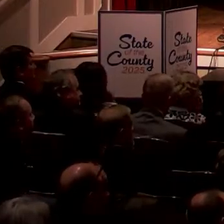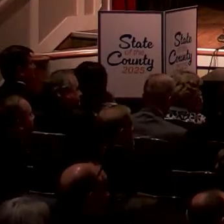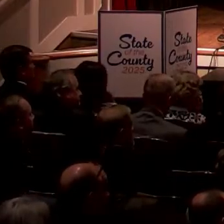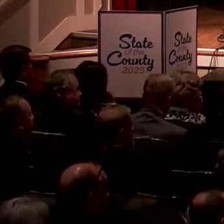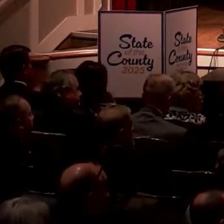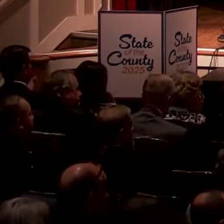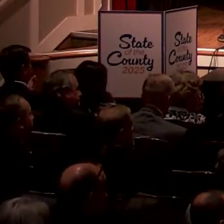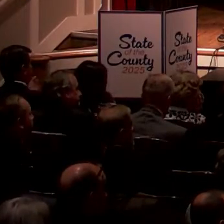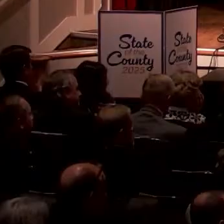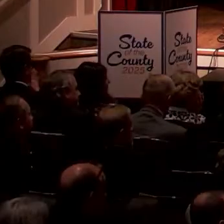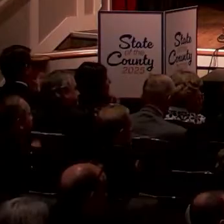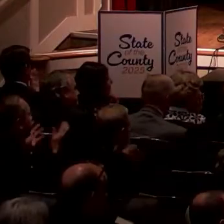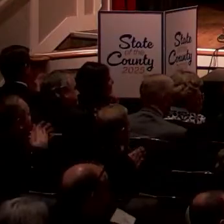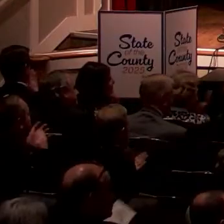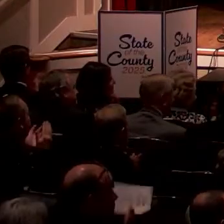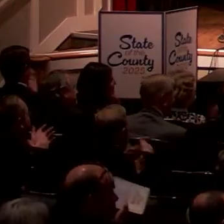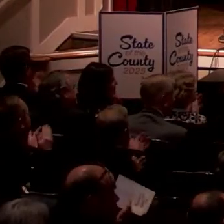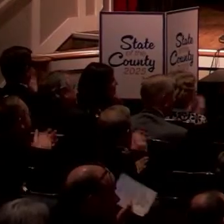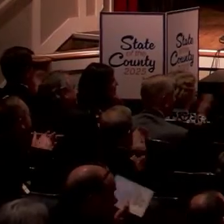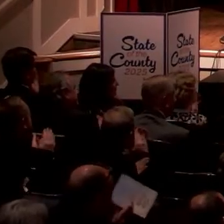Allegiance.